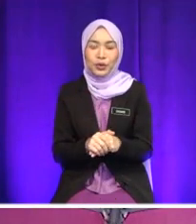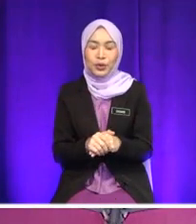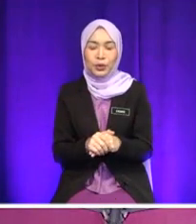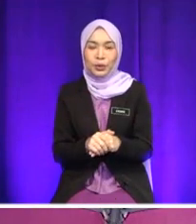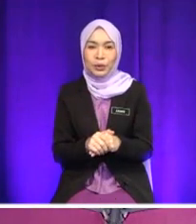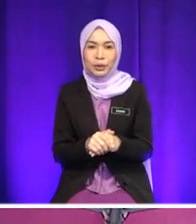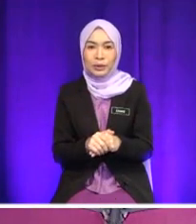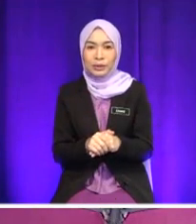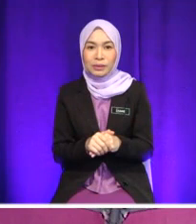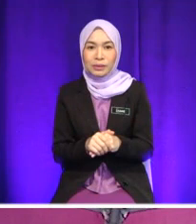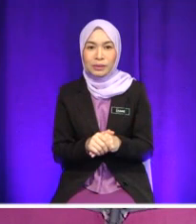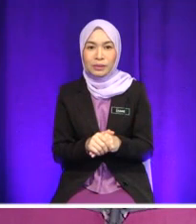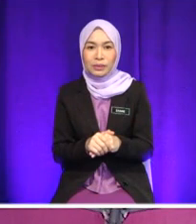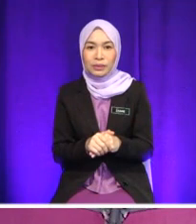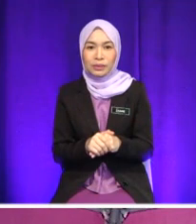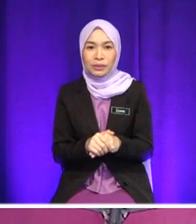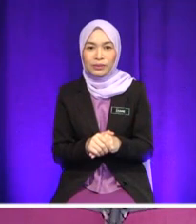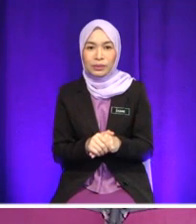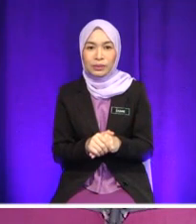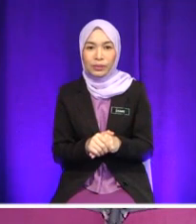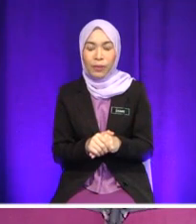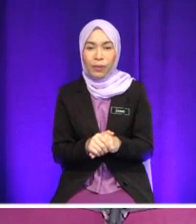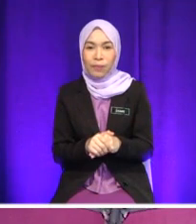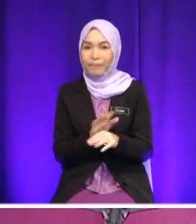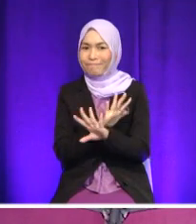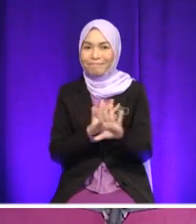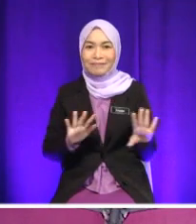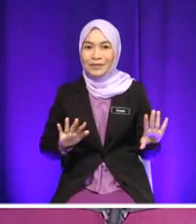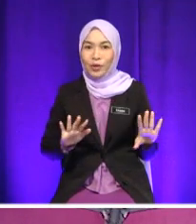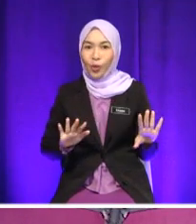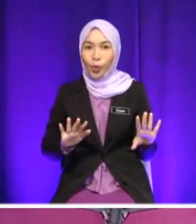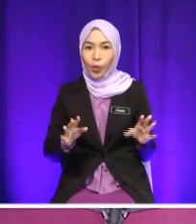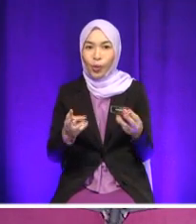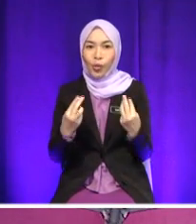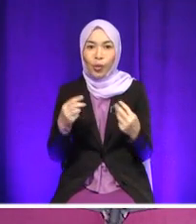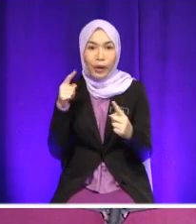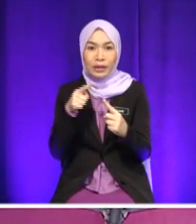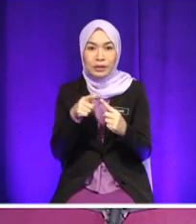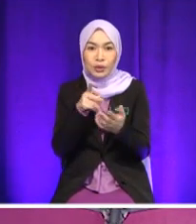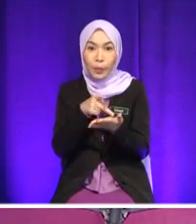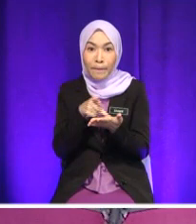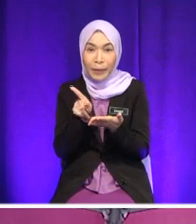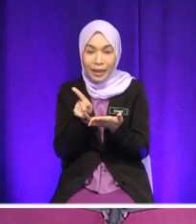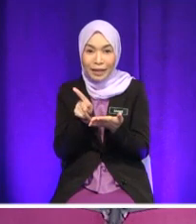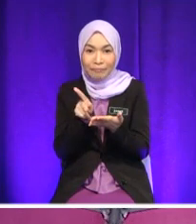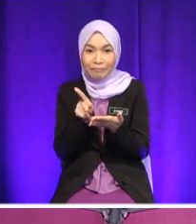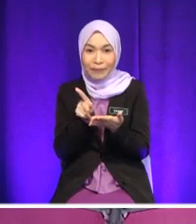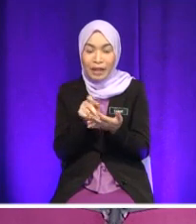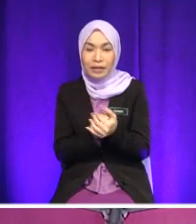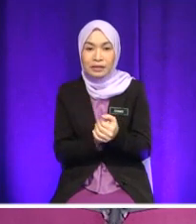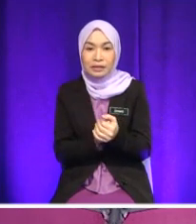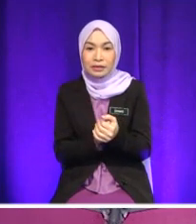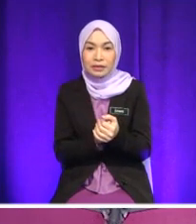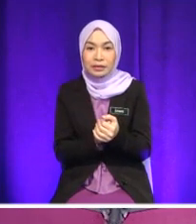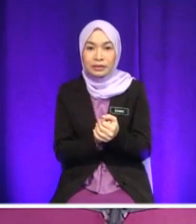who doesn't want to like waste, well, not to say wasted, but then just want to be fast, right? Everything